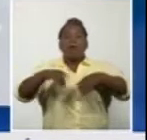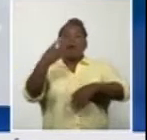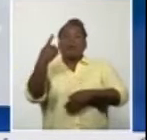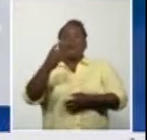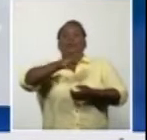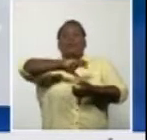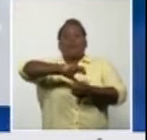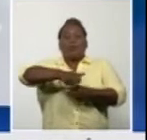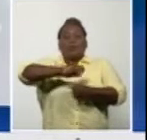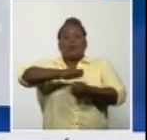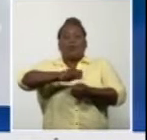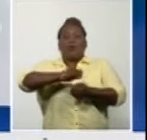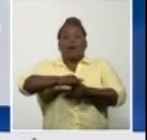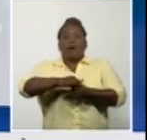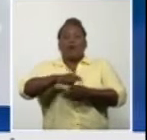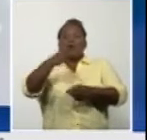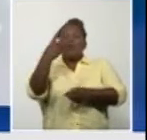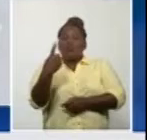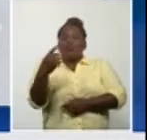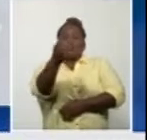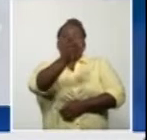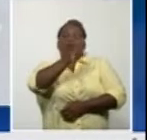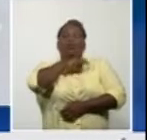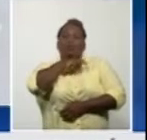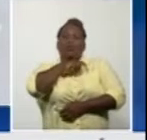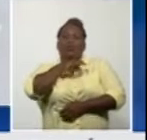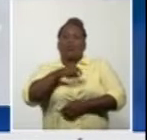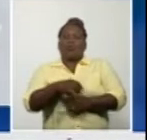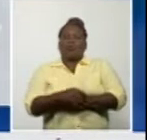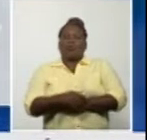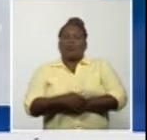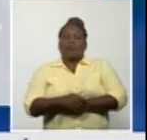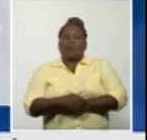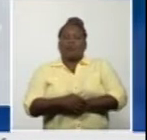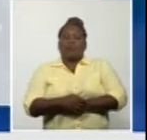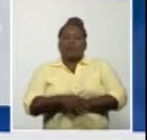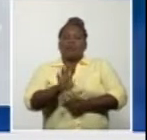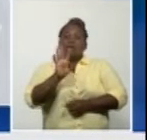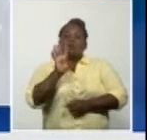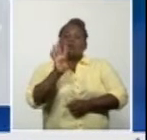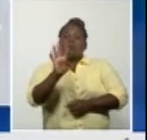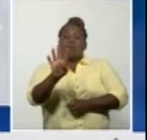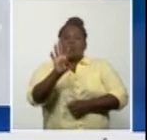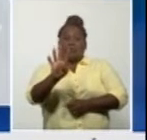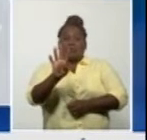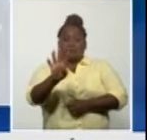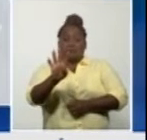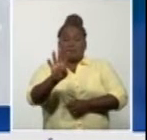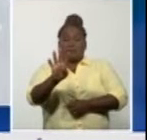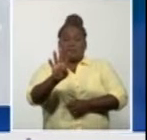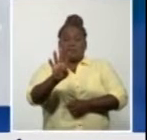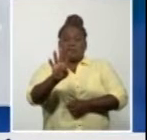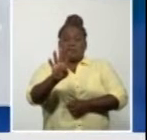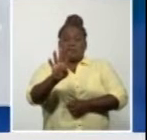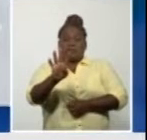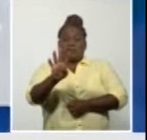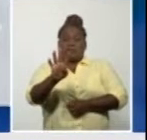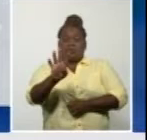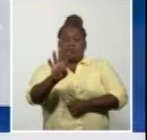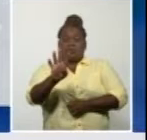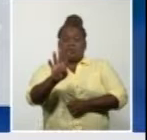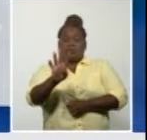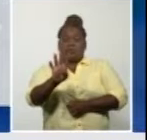from Old Havana, 1 from El Cerro, 1 from Playa, 1 from Arroyo Naranjo, and 1 from